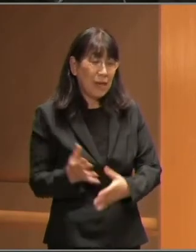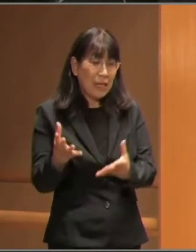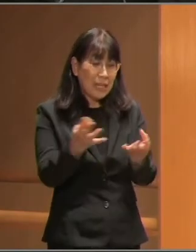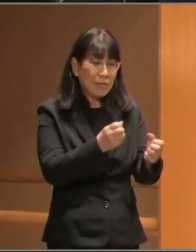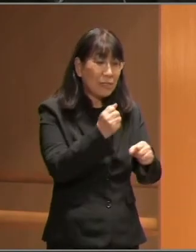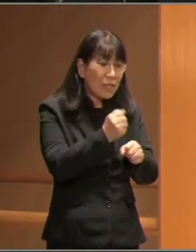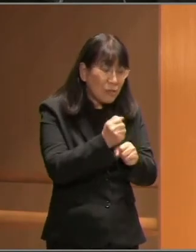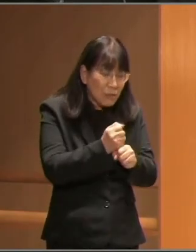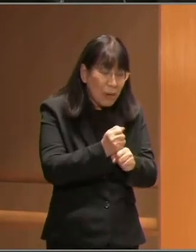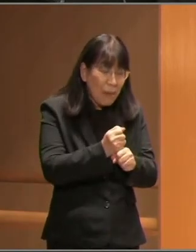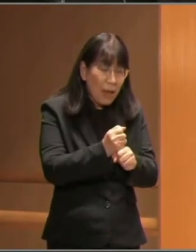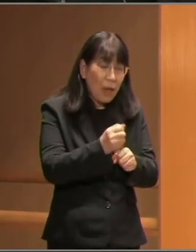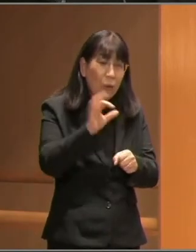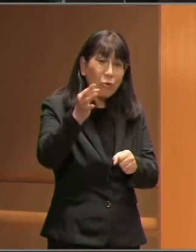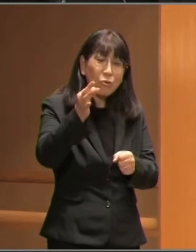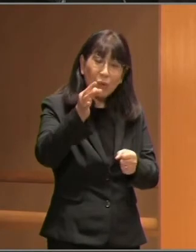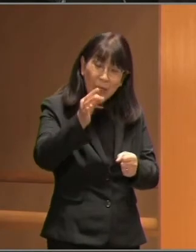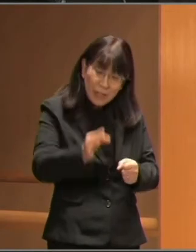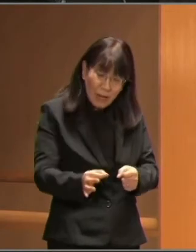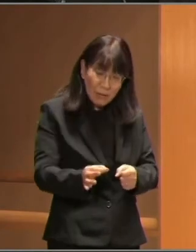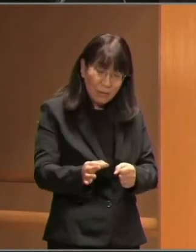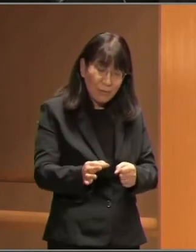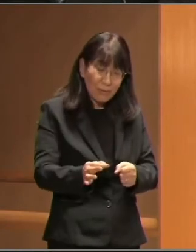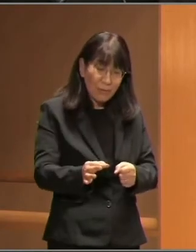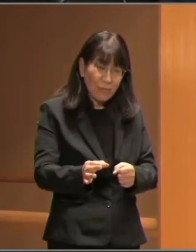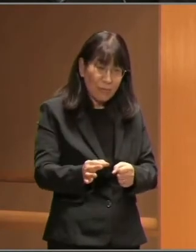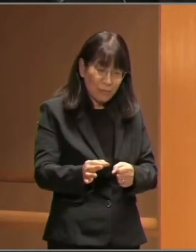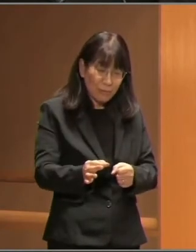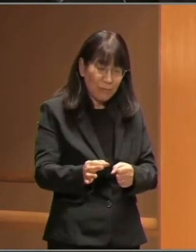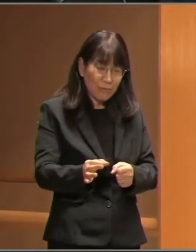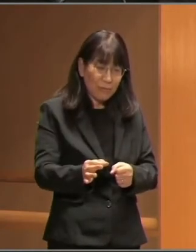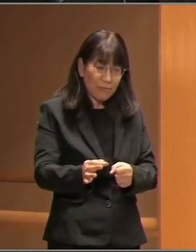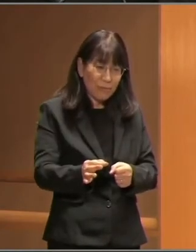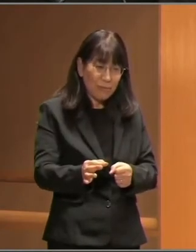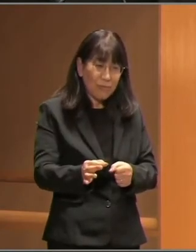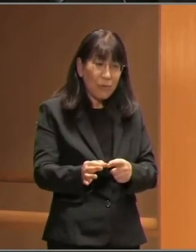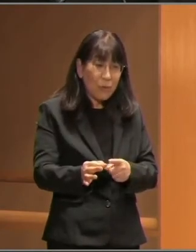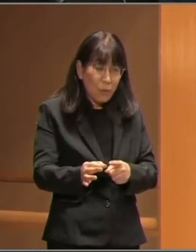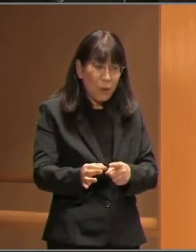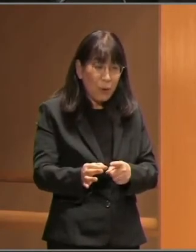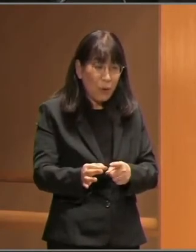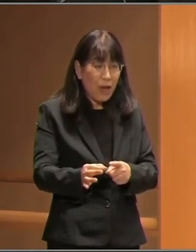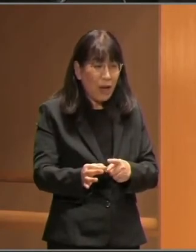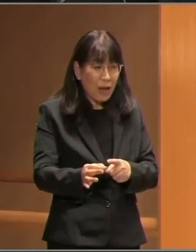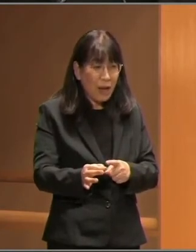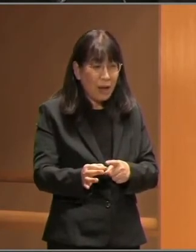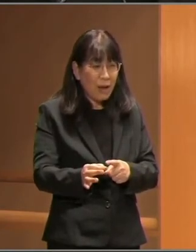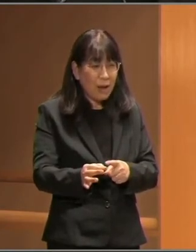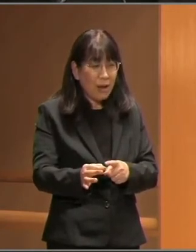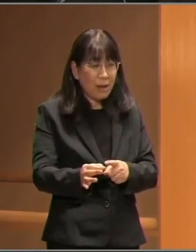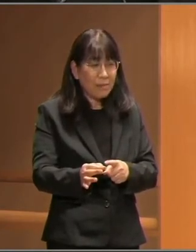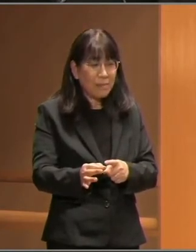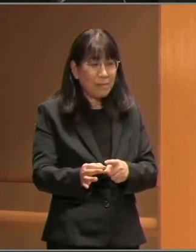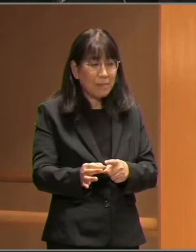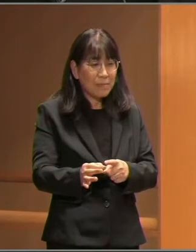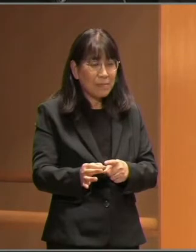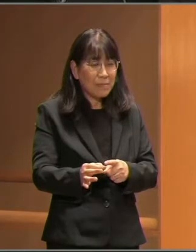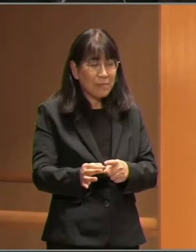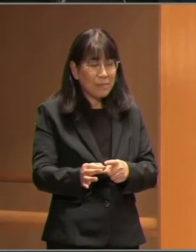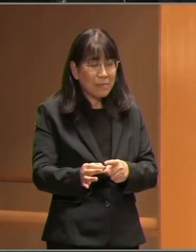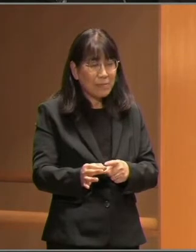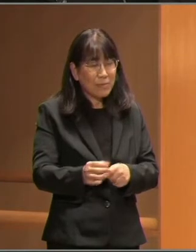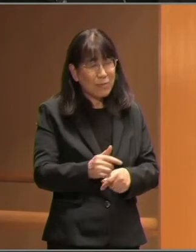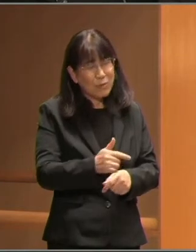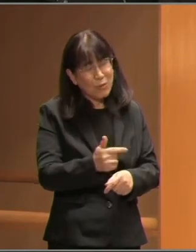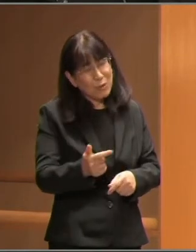is that if you produce in much mass volume, you would decrease the cost.